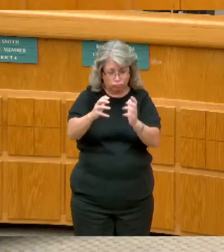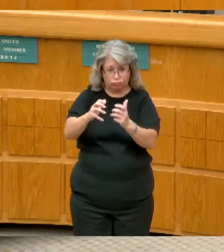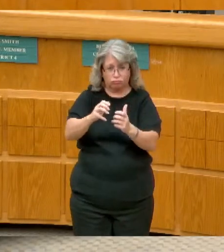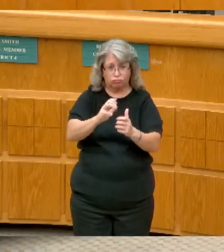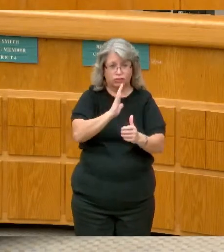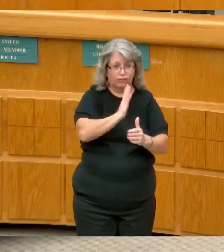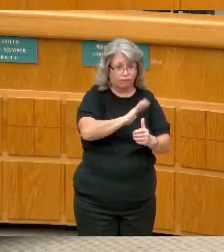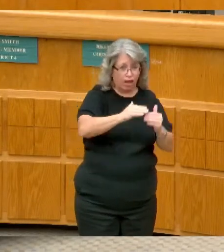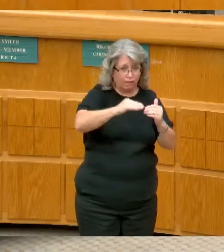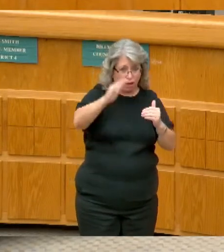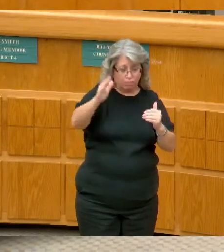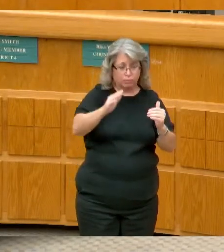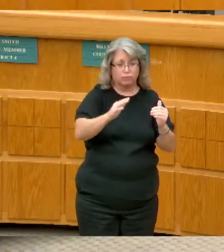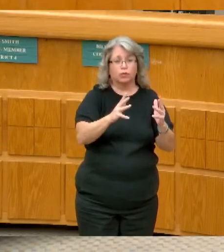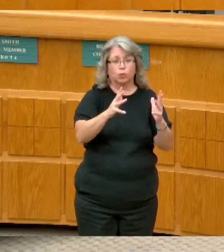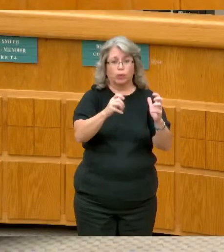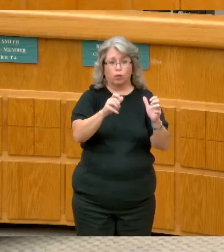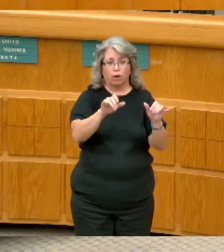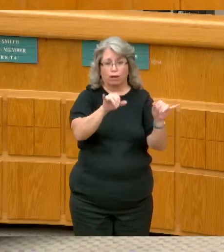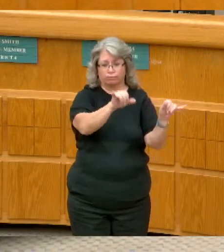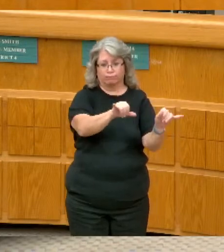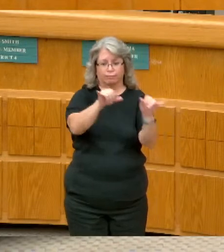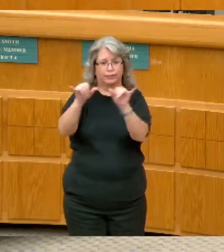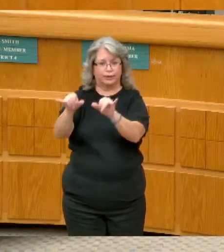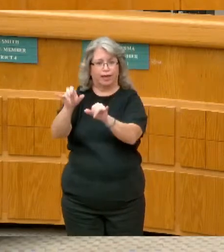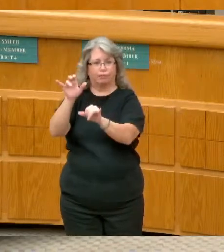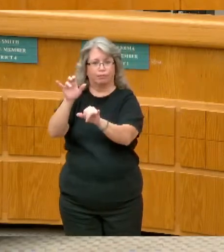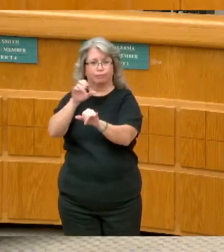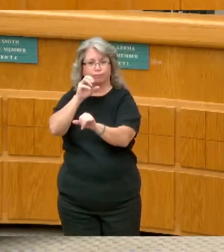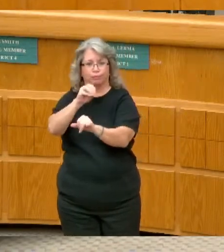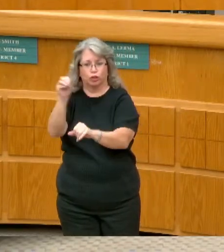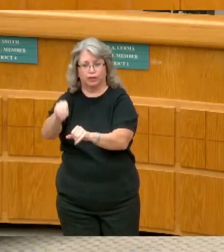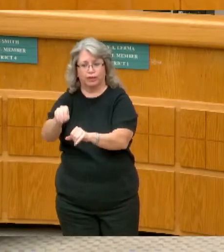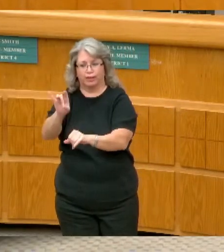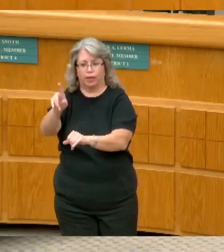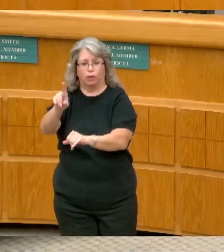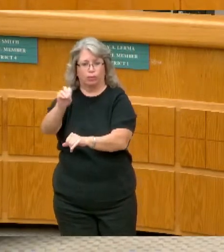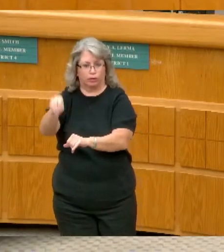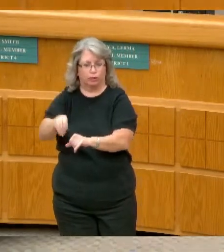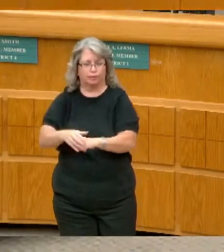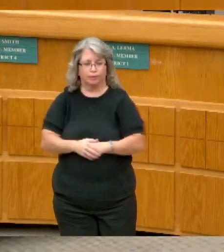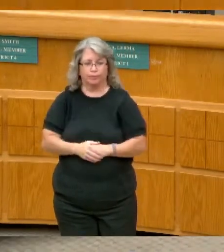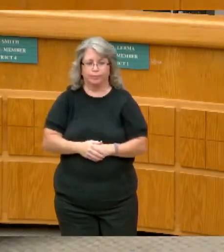older up to that great percentage of 81.